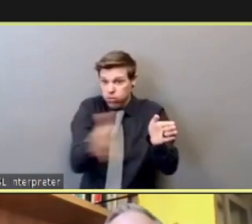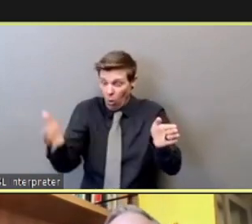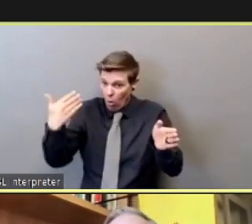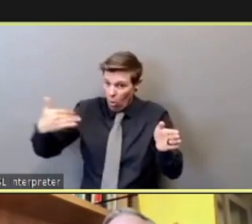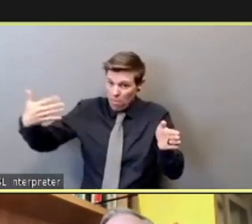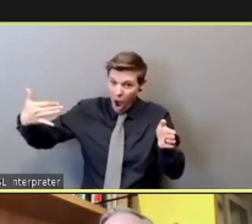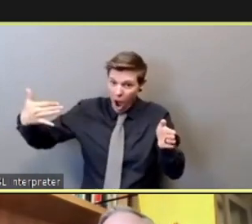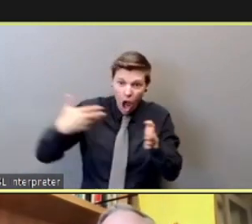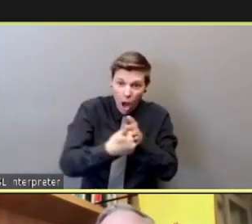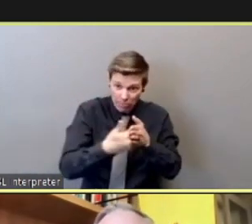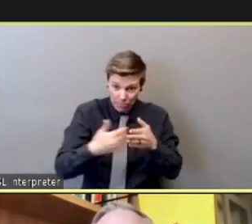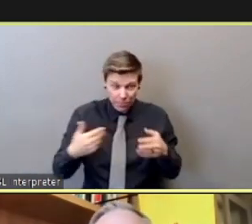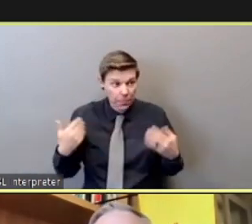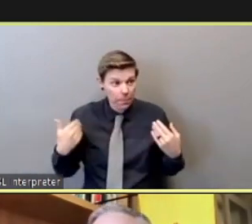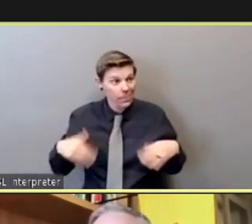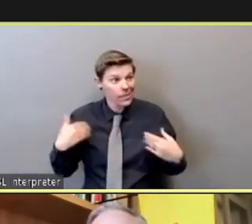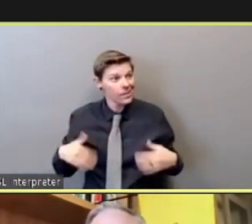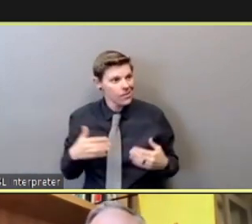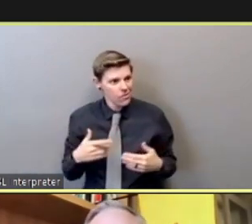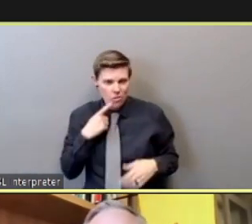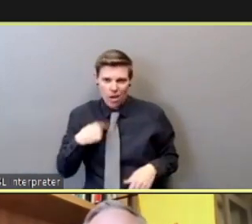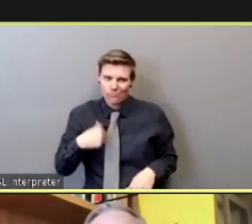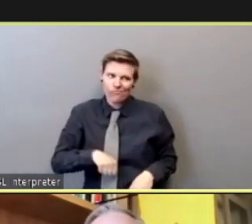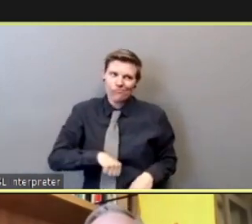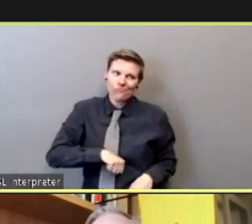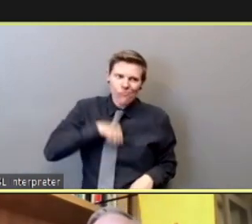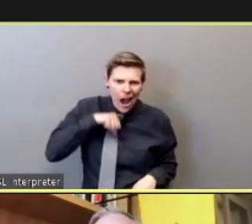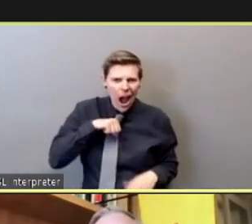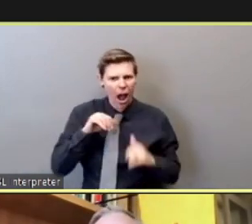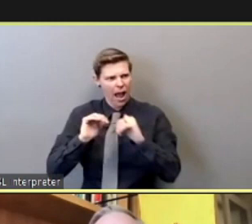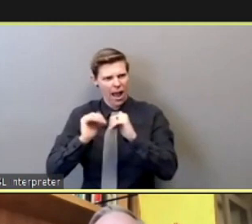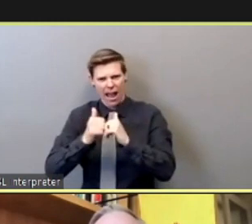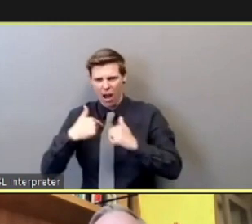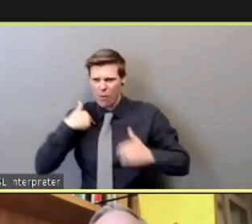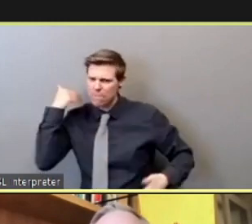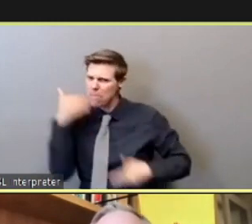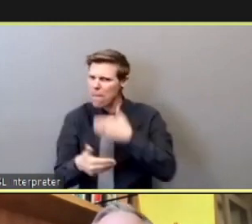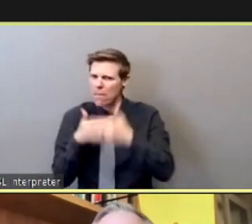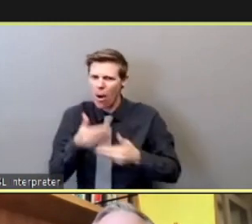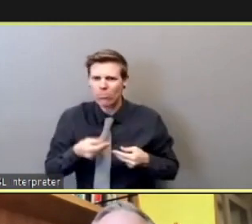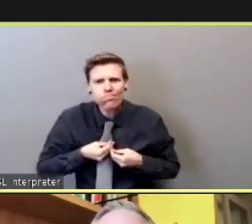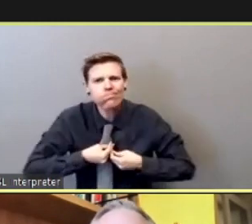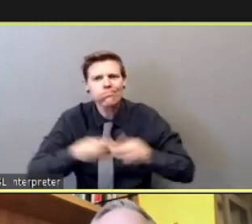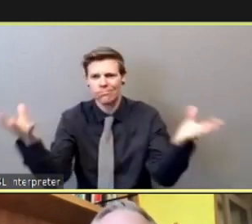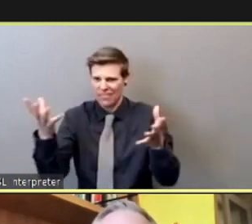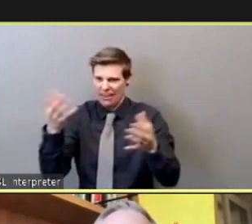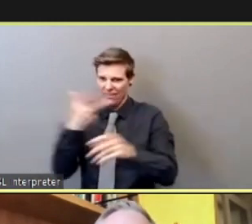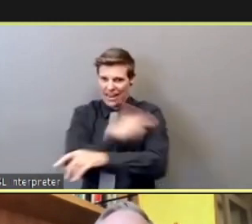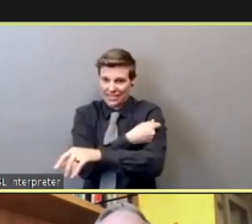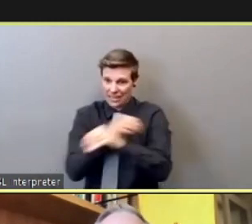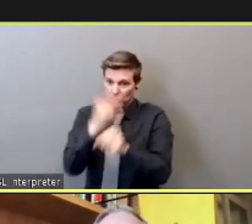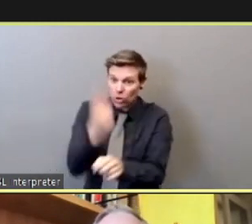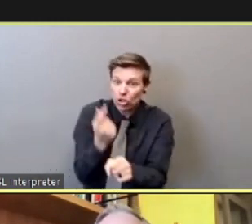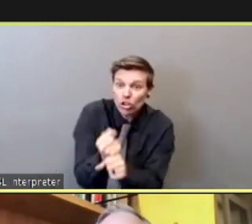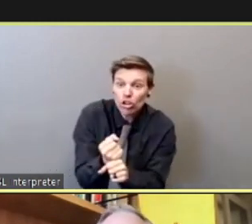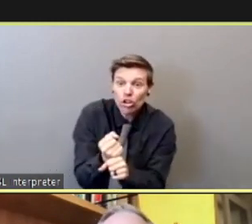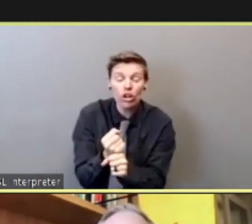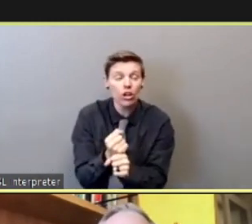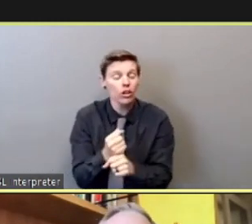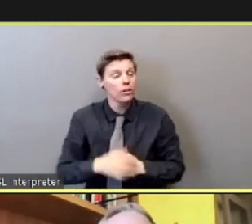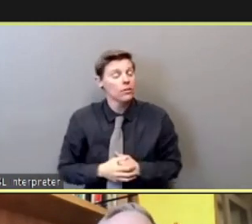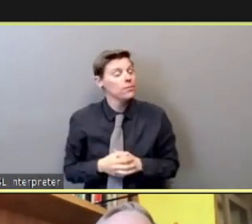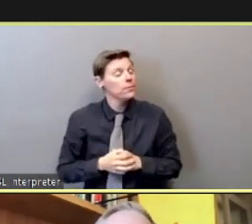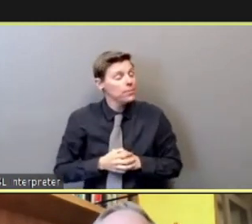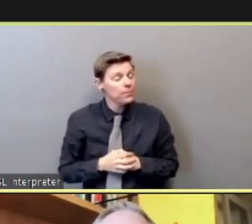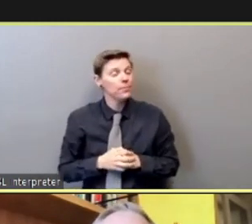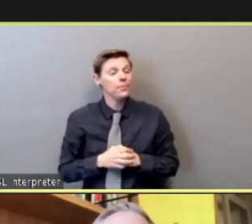be most proud of. I think we have made a lot of good decisions and processed a lot of good data and done a lot of very